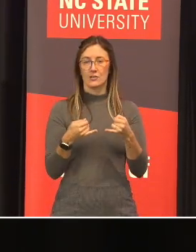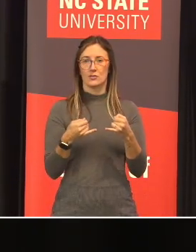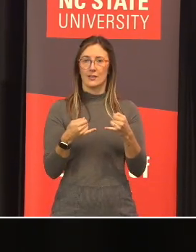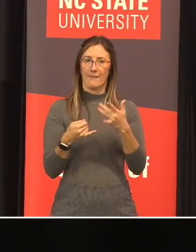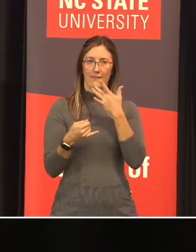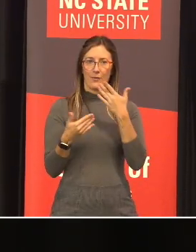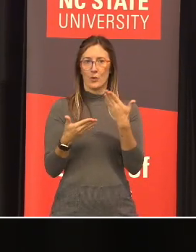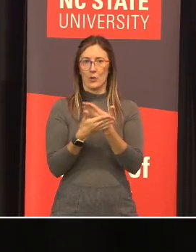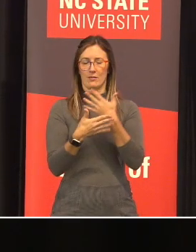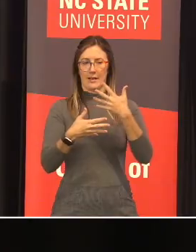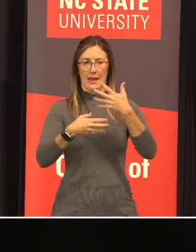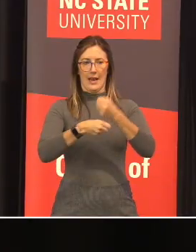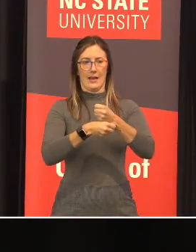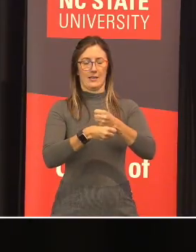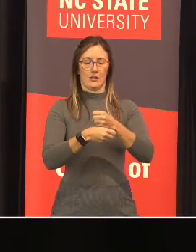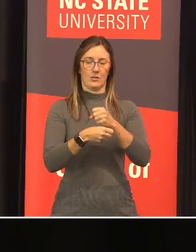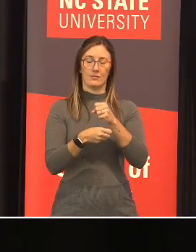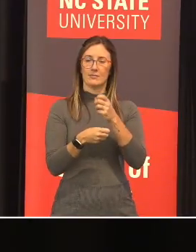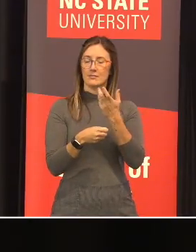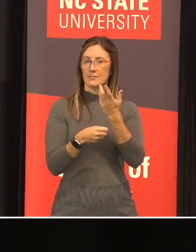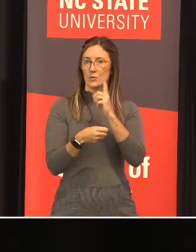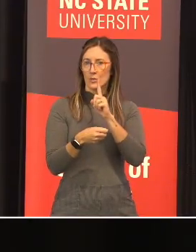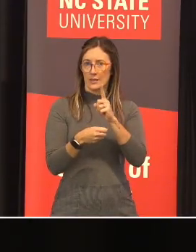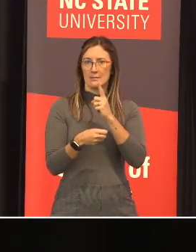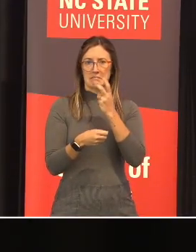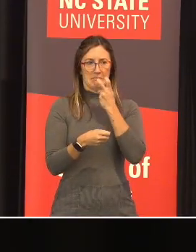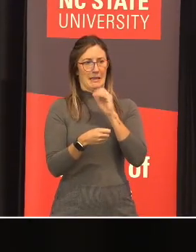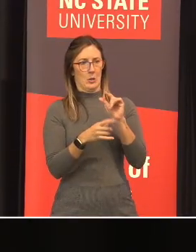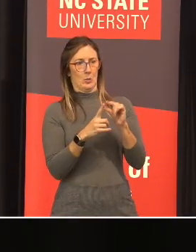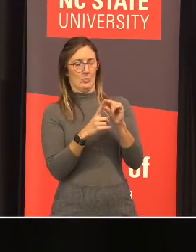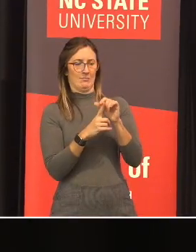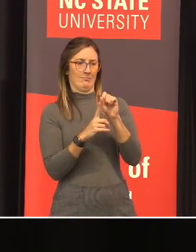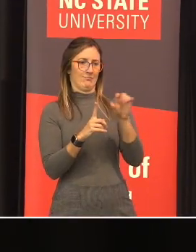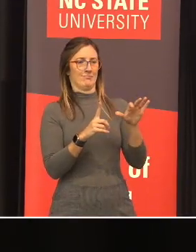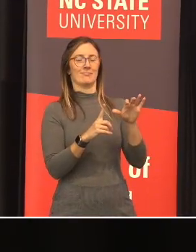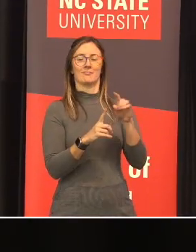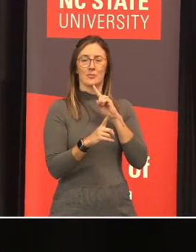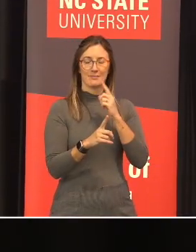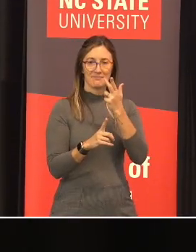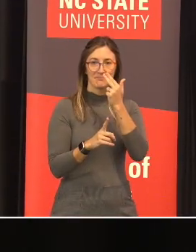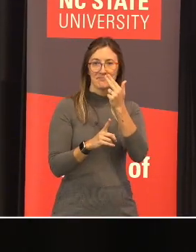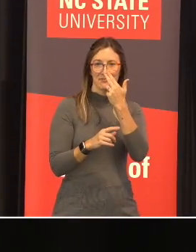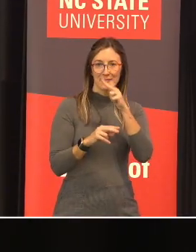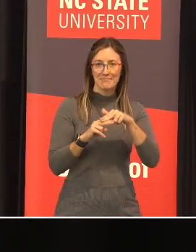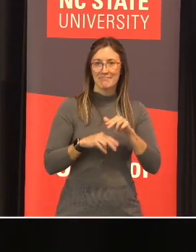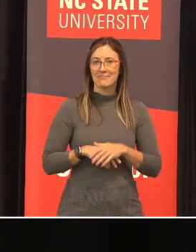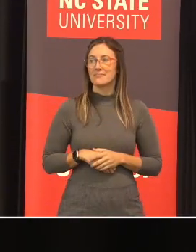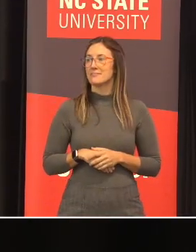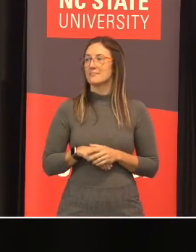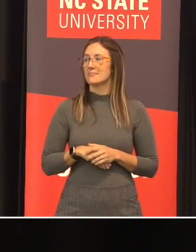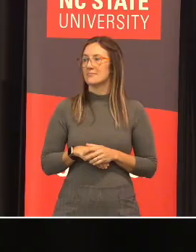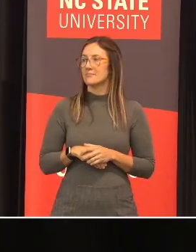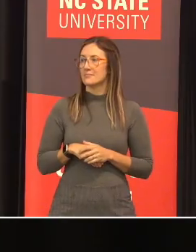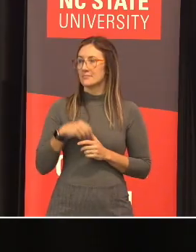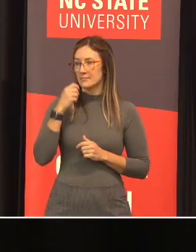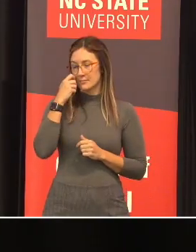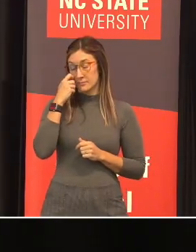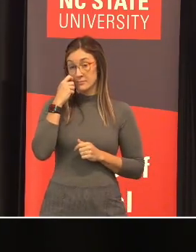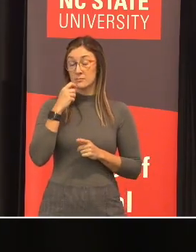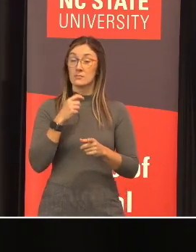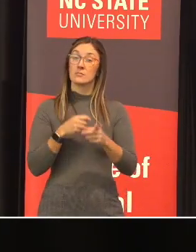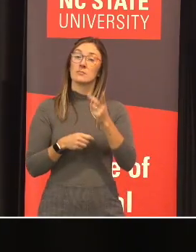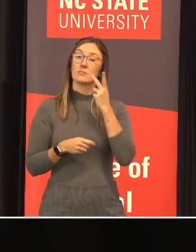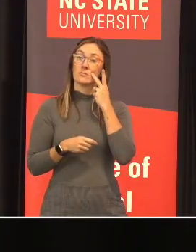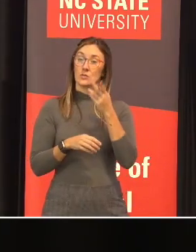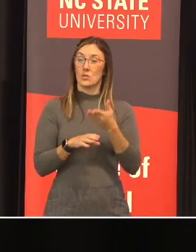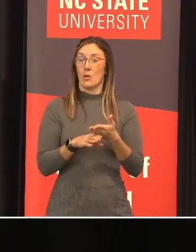that we get to adhere to and make all of our policies. She's a published researcher, sought-after speaker. Obviously, we sought after her to get